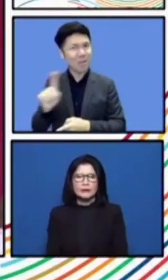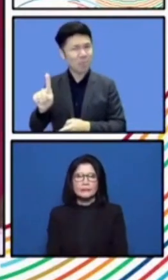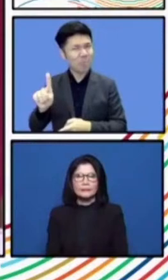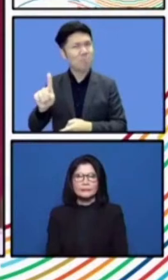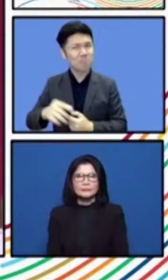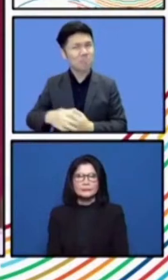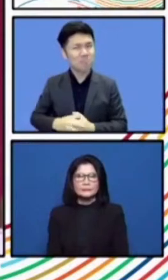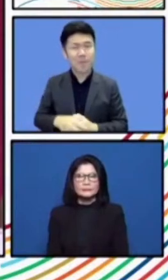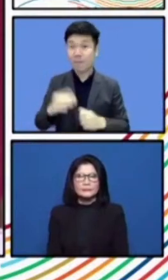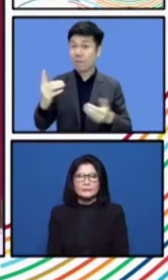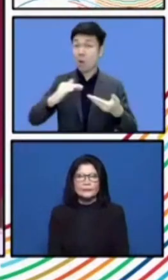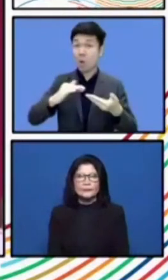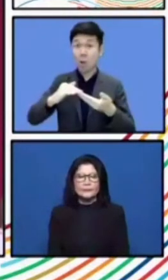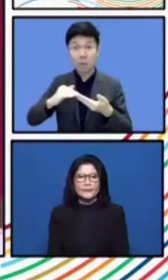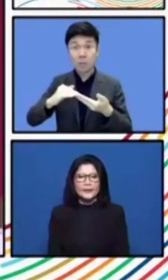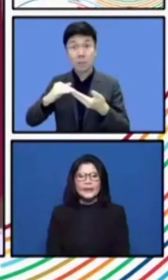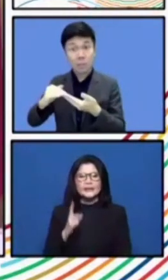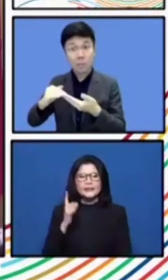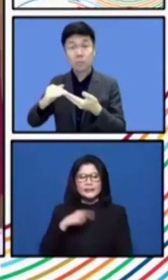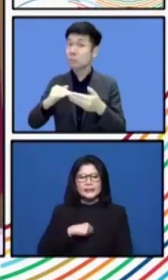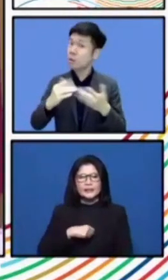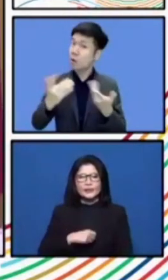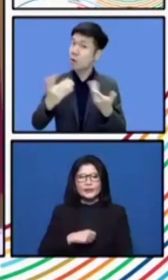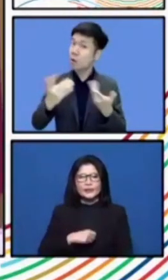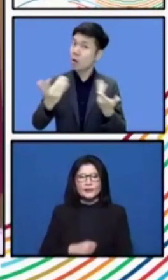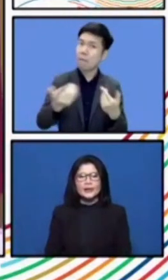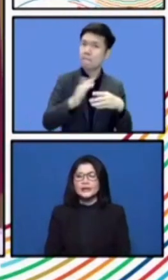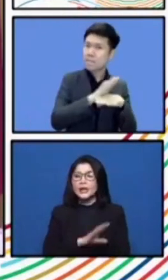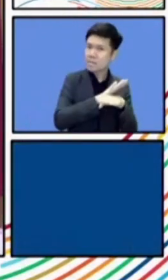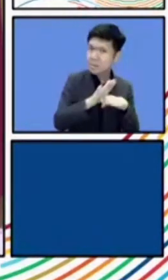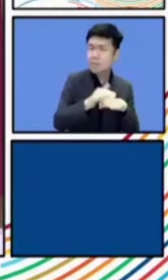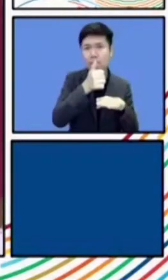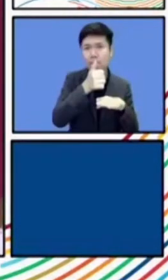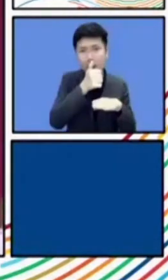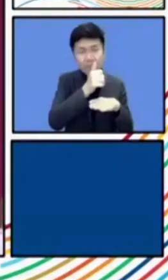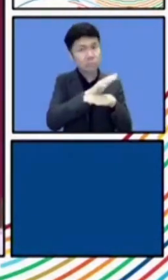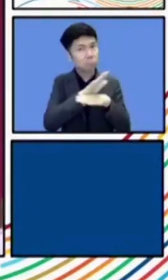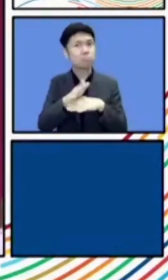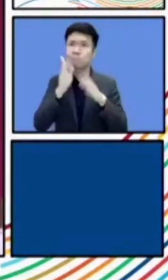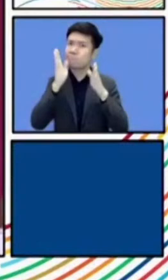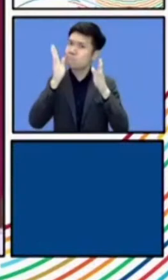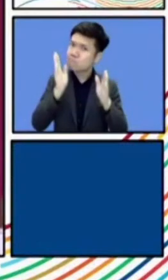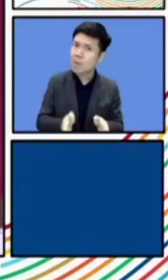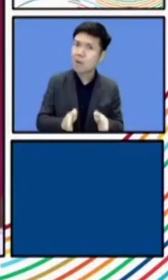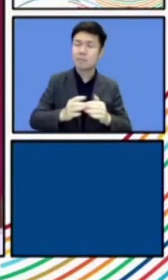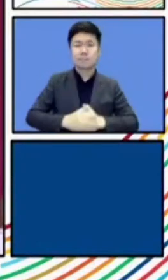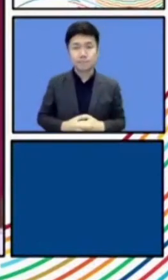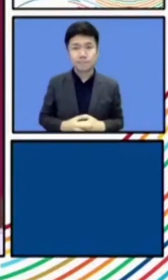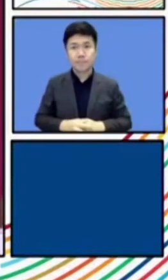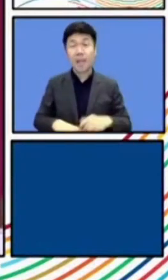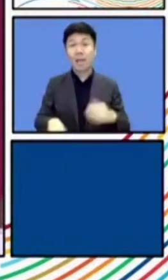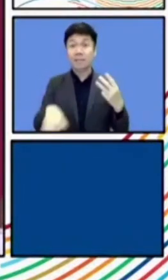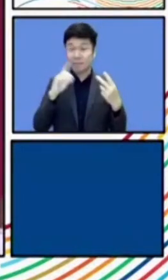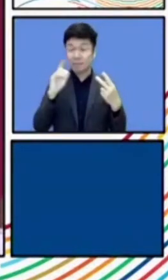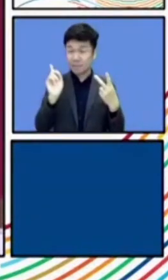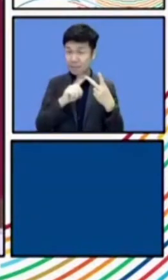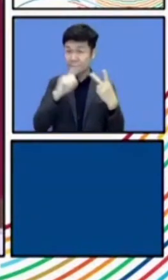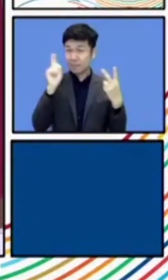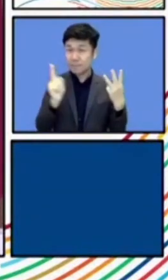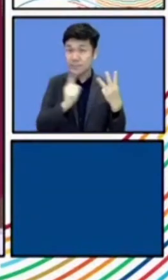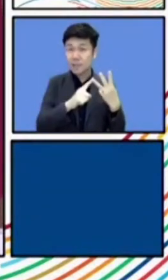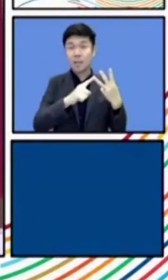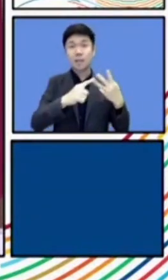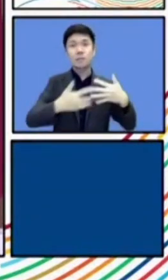organization religions are private Enterprise and also brought in data collections on persons with disabilities